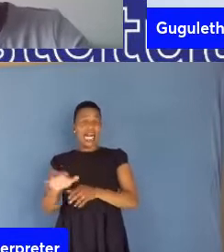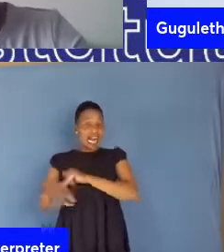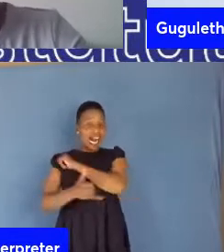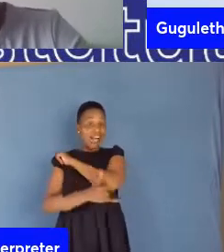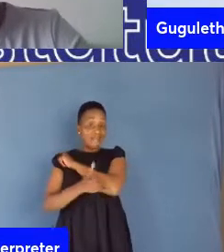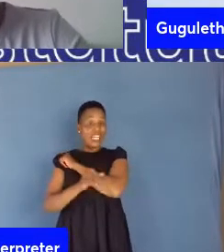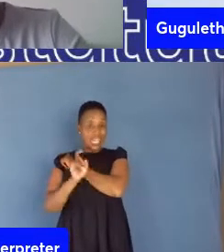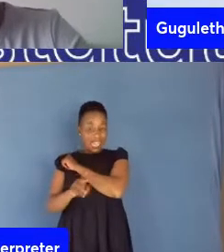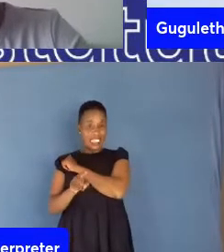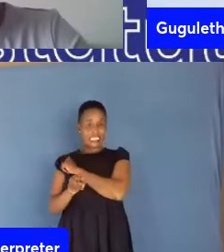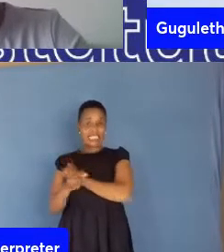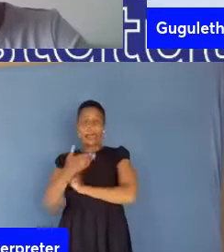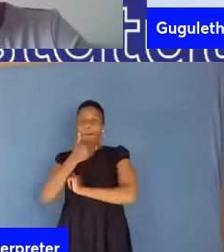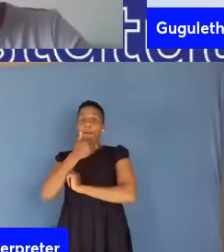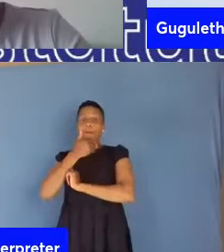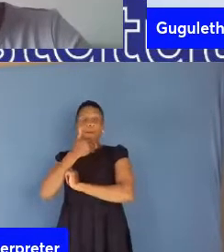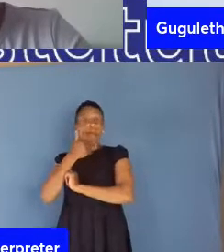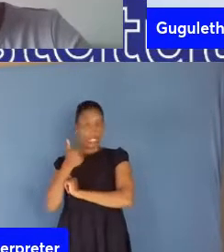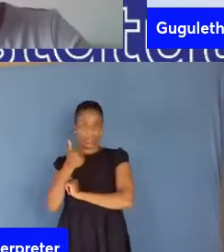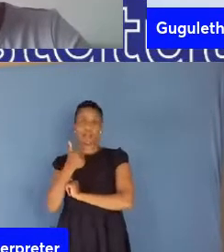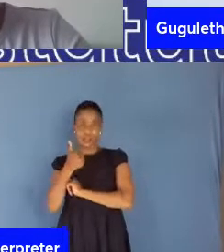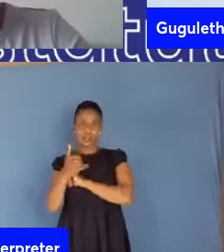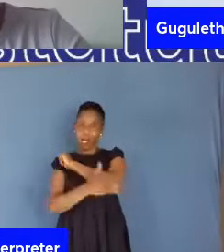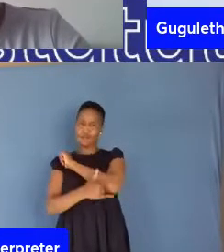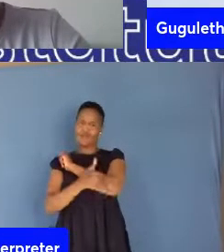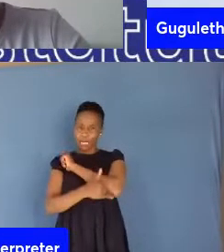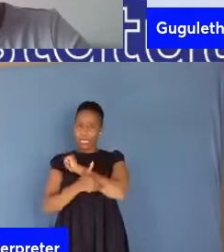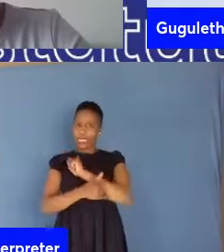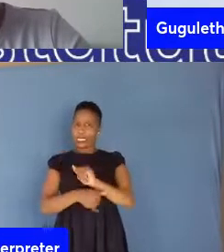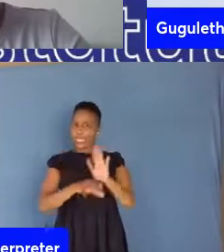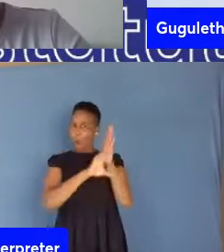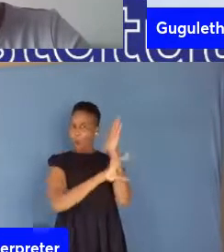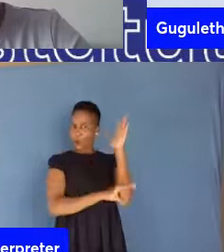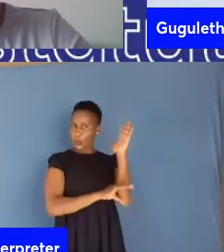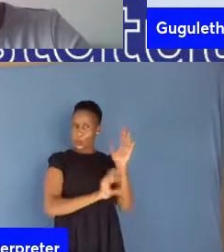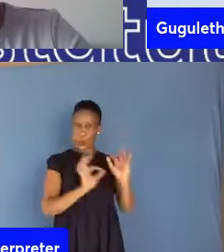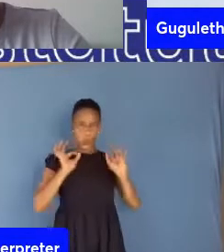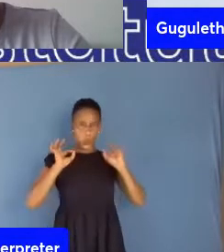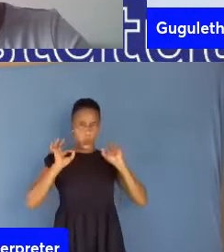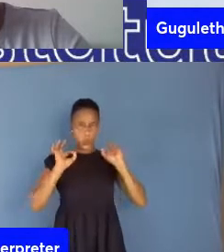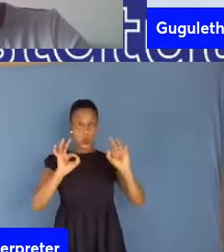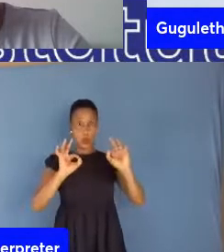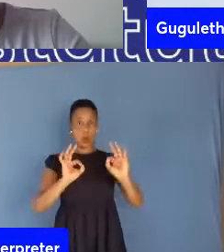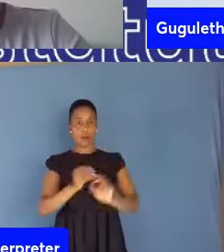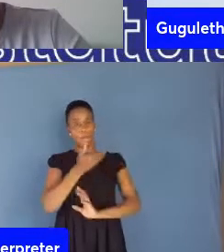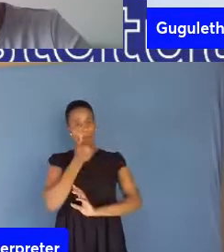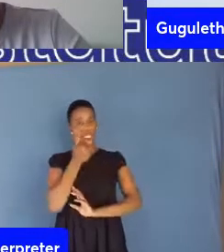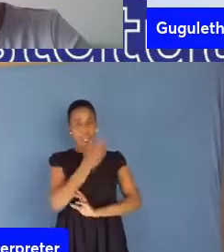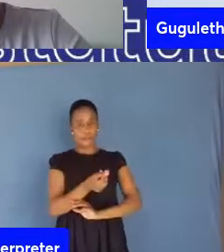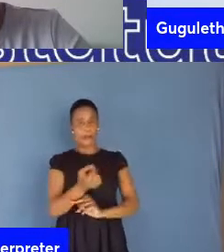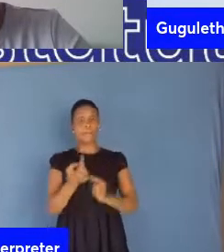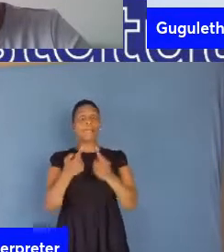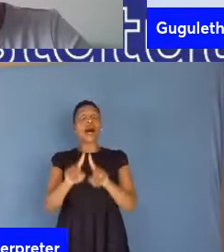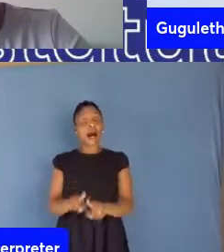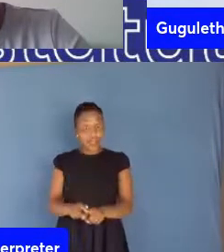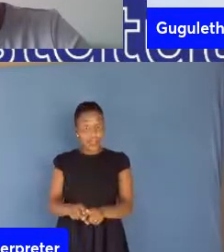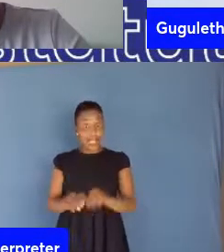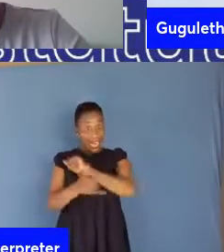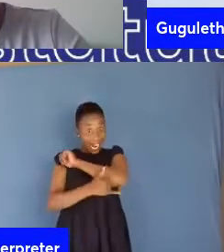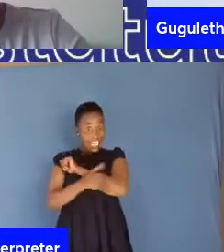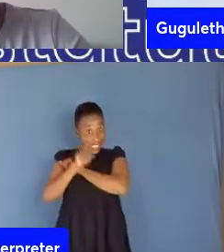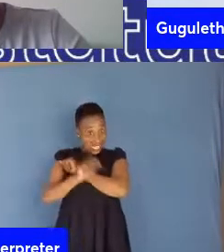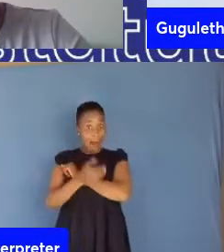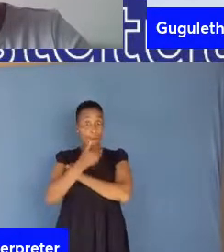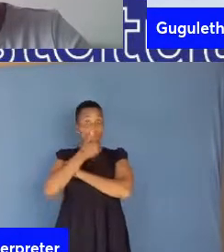it comes to the constitution, right? We have the best constitution, but we're number one in rape. We're number one in